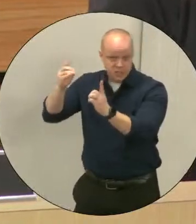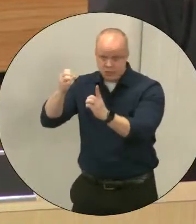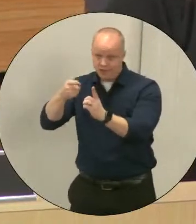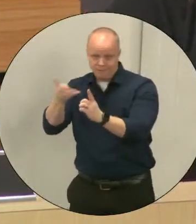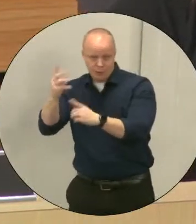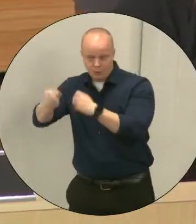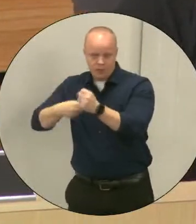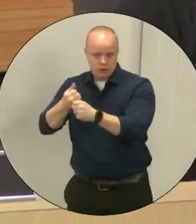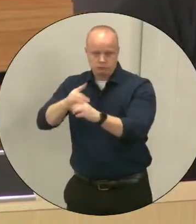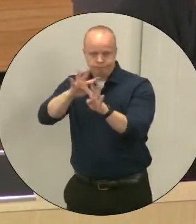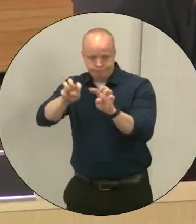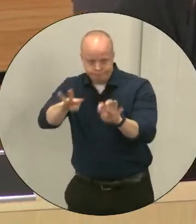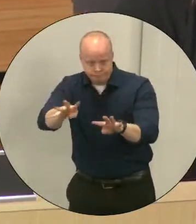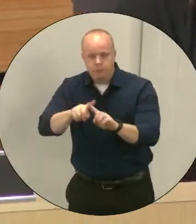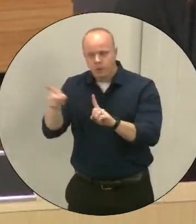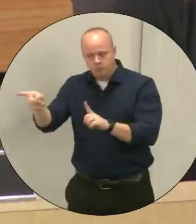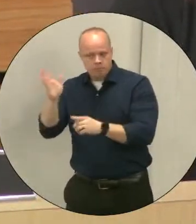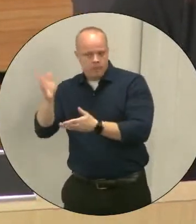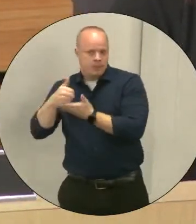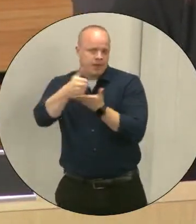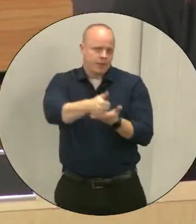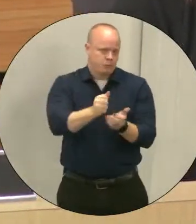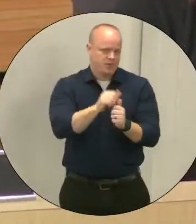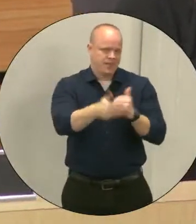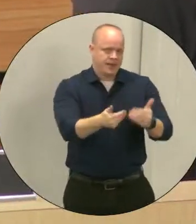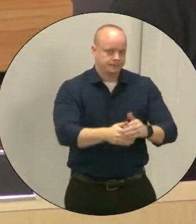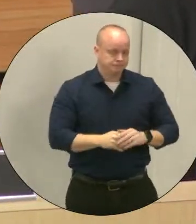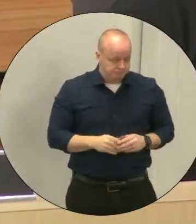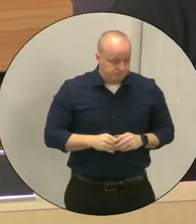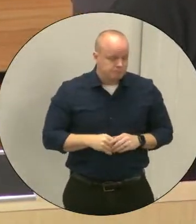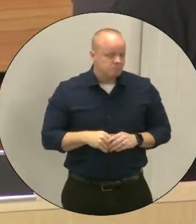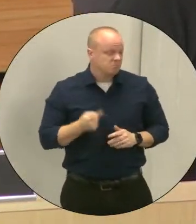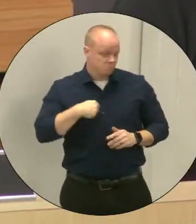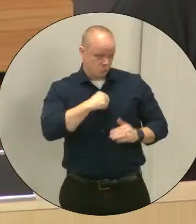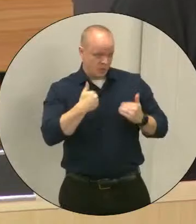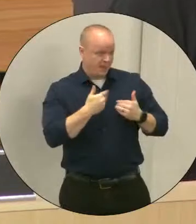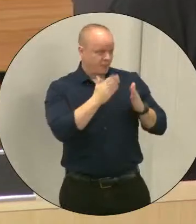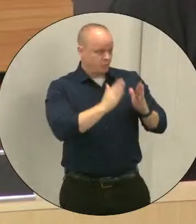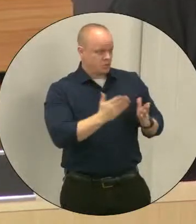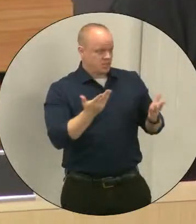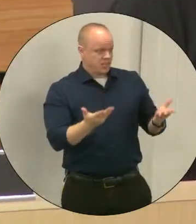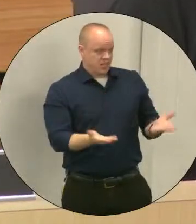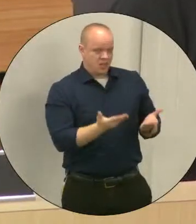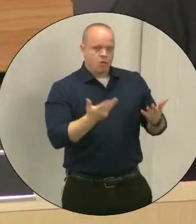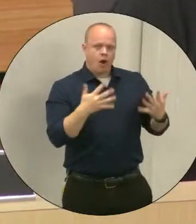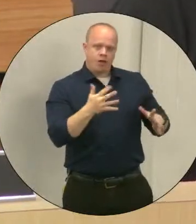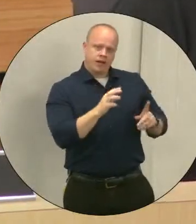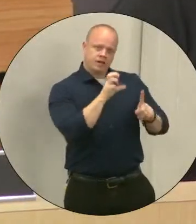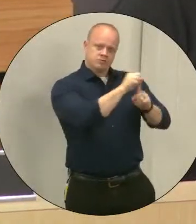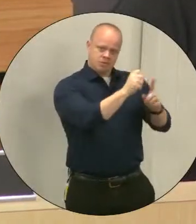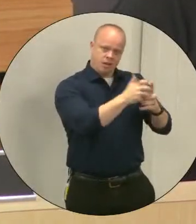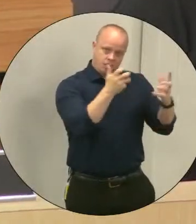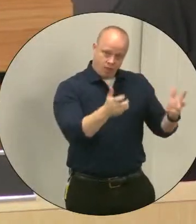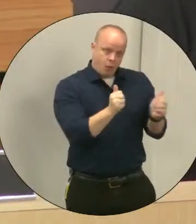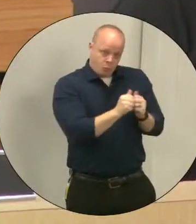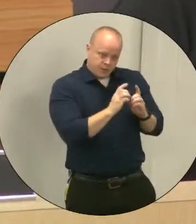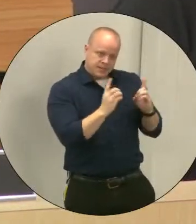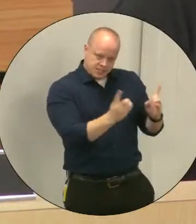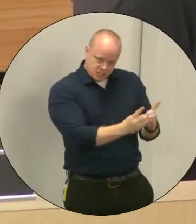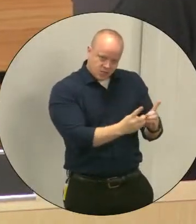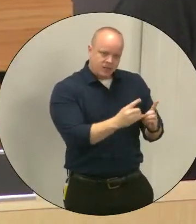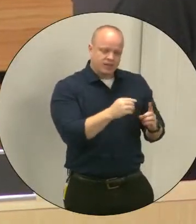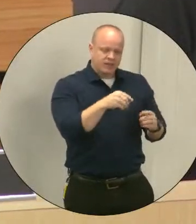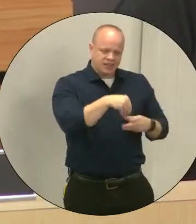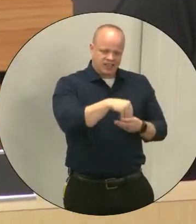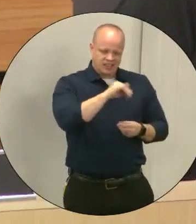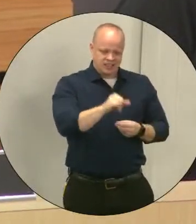be, quite frankly, there. We have a person here who has already achieved a lot with the district in Jesse